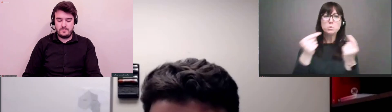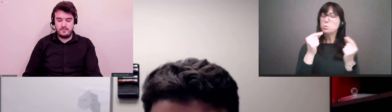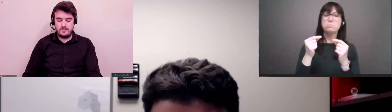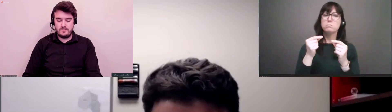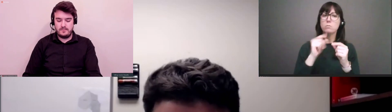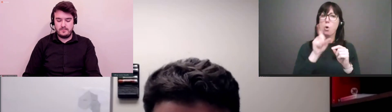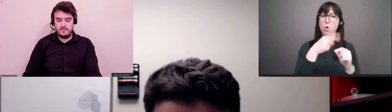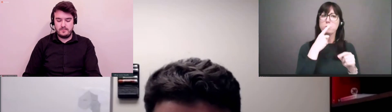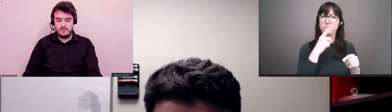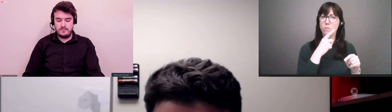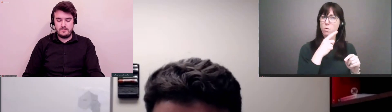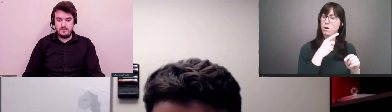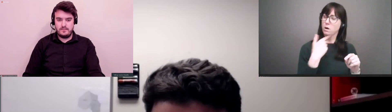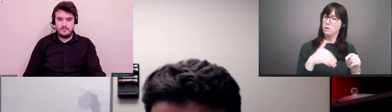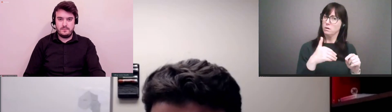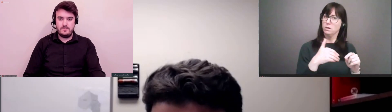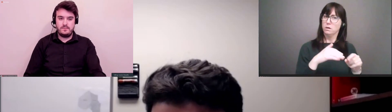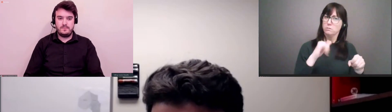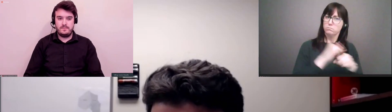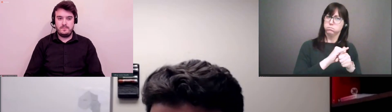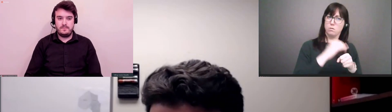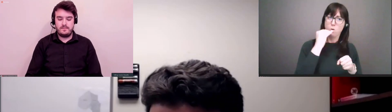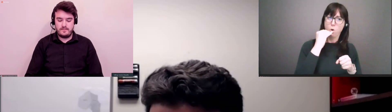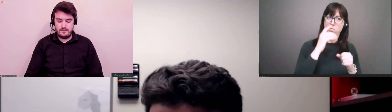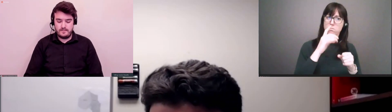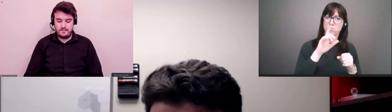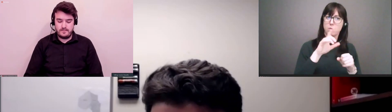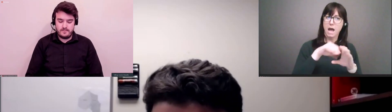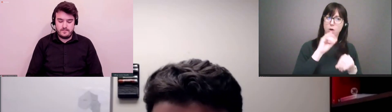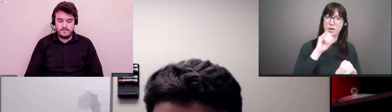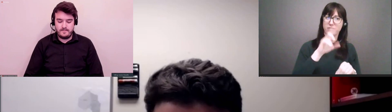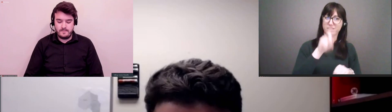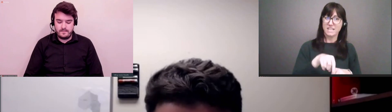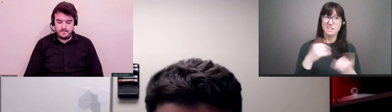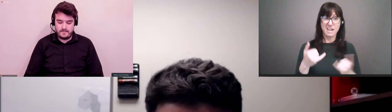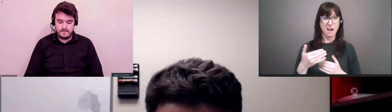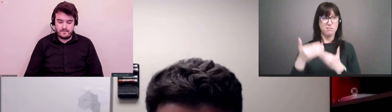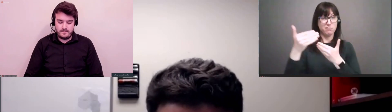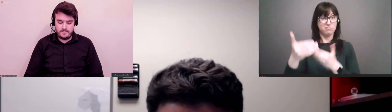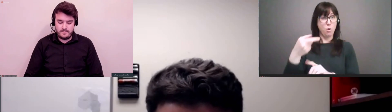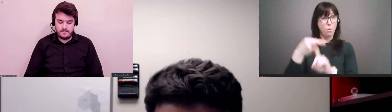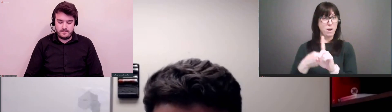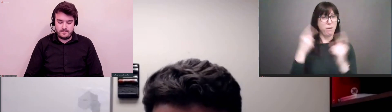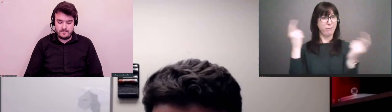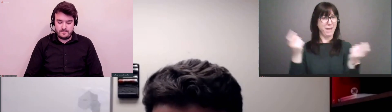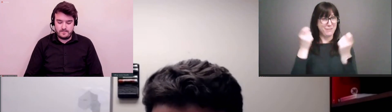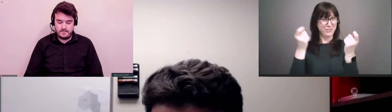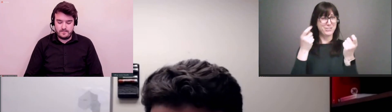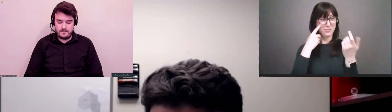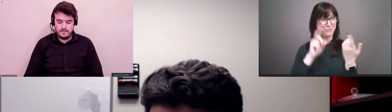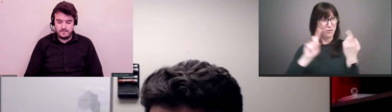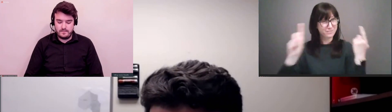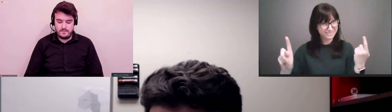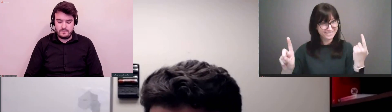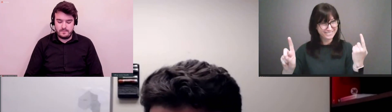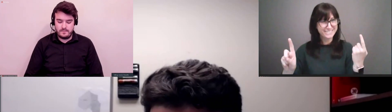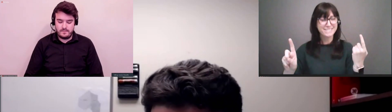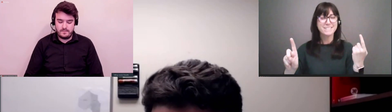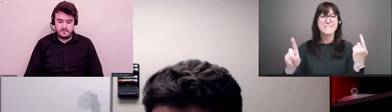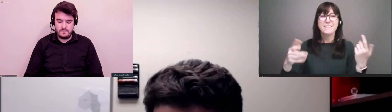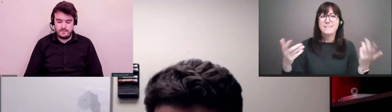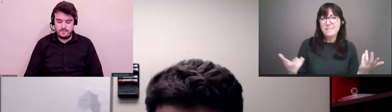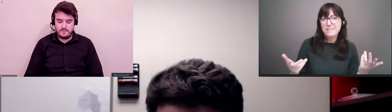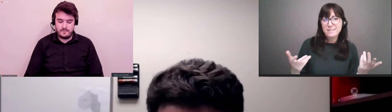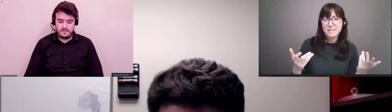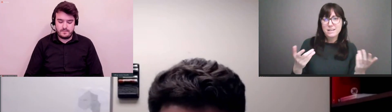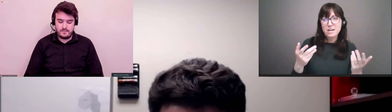our 1 month anniversary of sort of the you know, serious physical distancing. We're looking at more of that. What do you say to